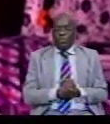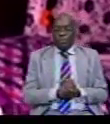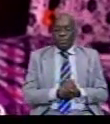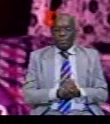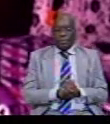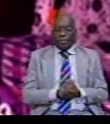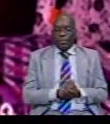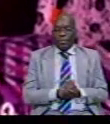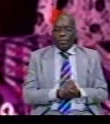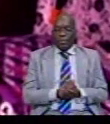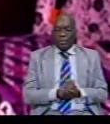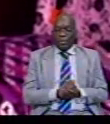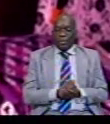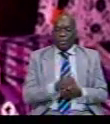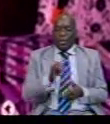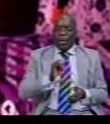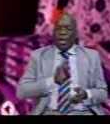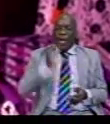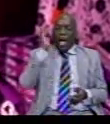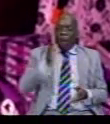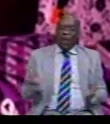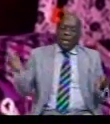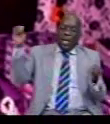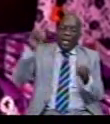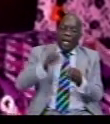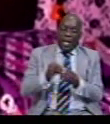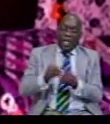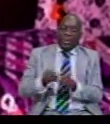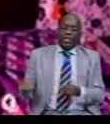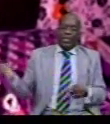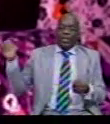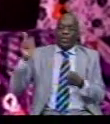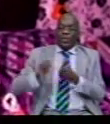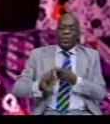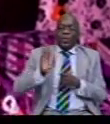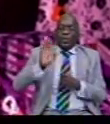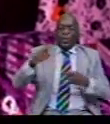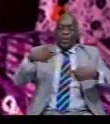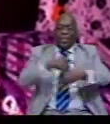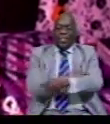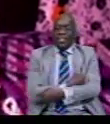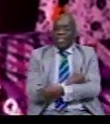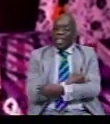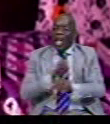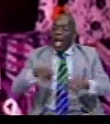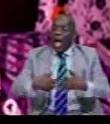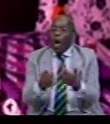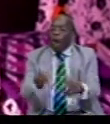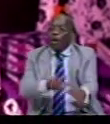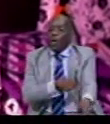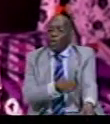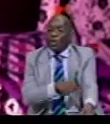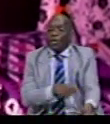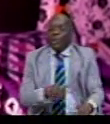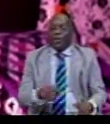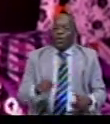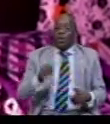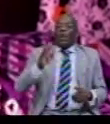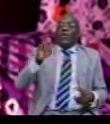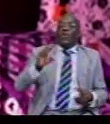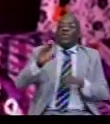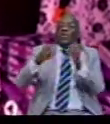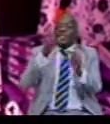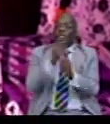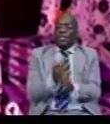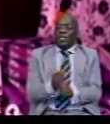I will add unto thy days, tell me, 15 years. Make it personal. I